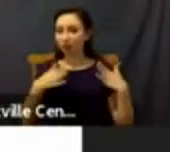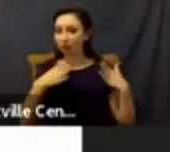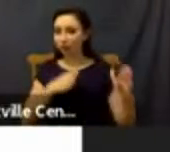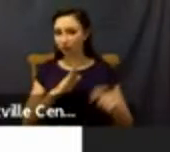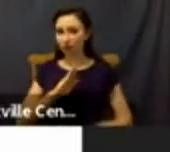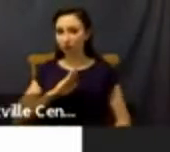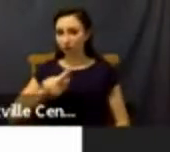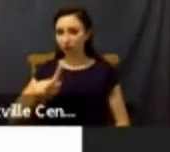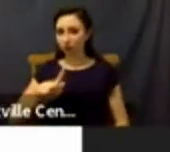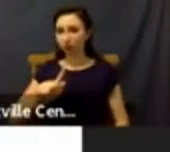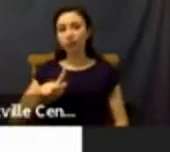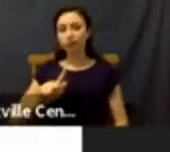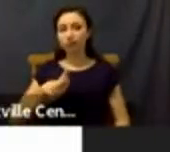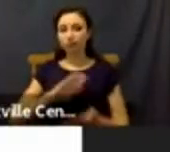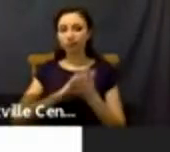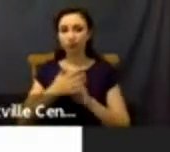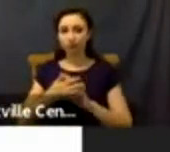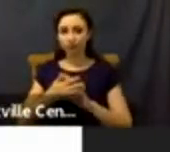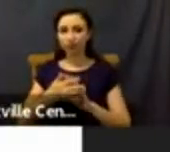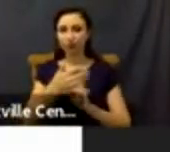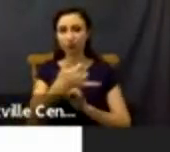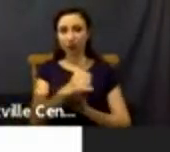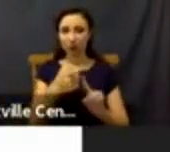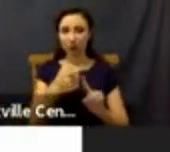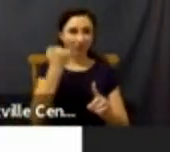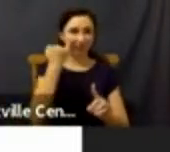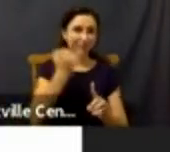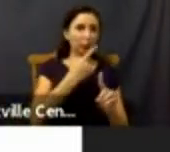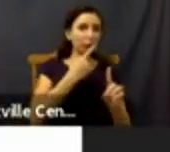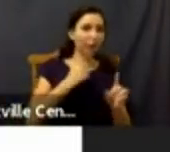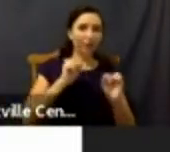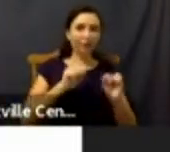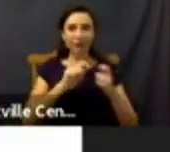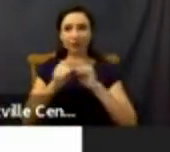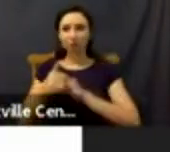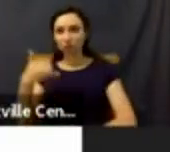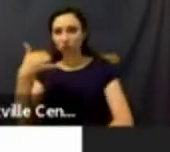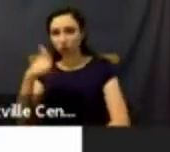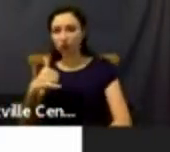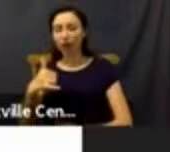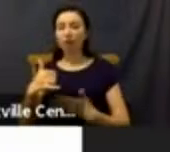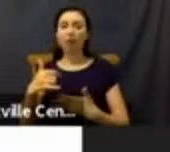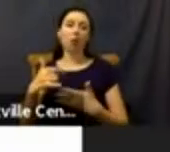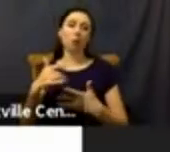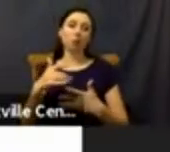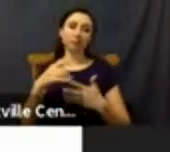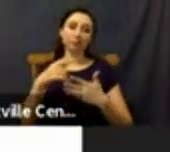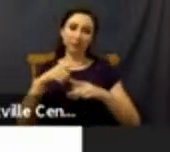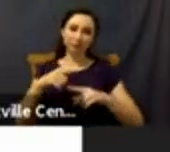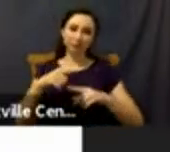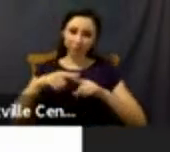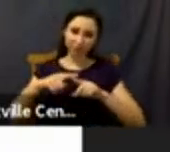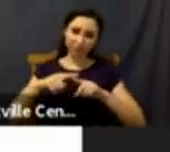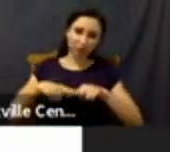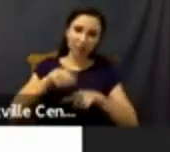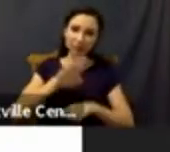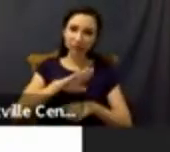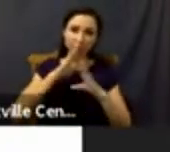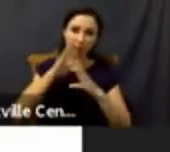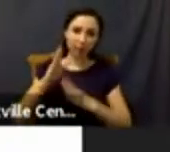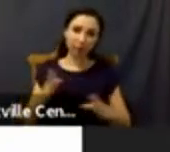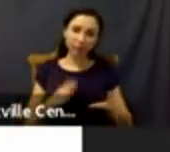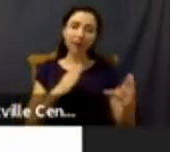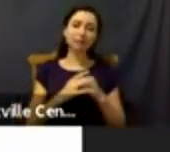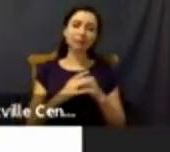know, back to yellow from red, given all of their surge plans and all the things that go in there. It also allows